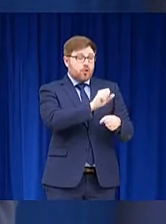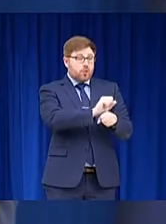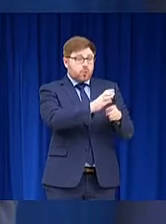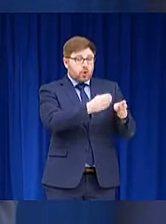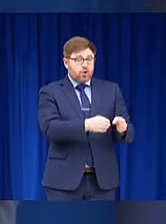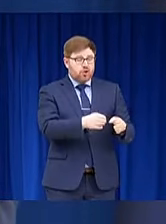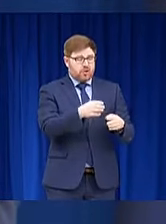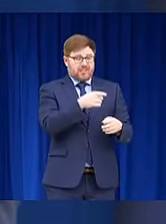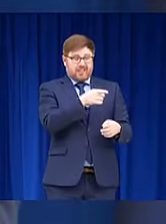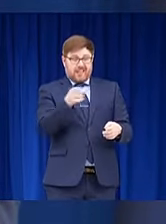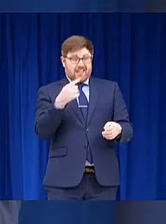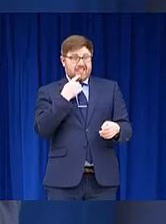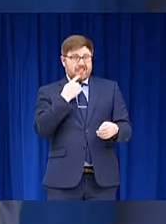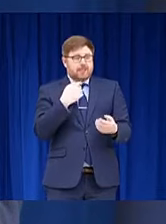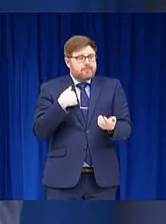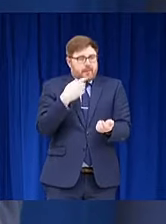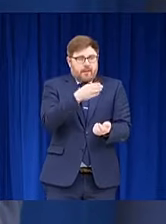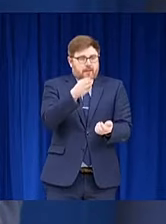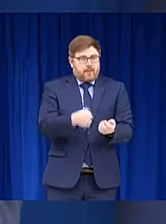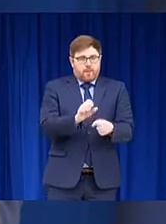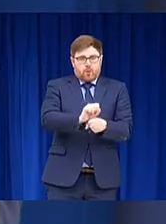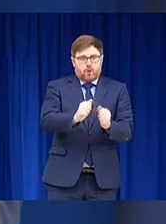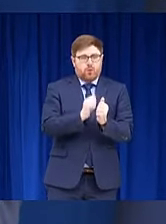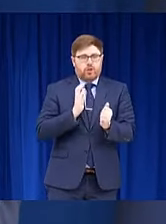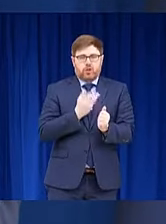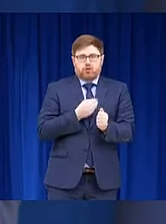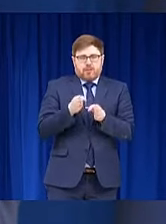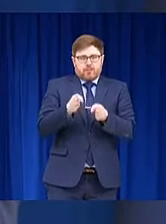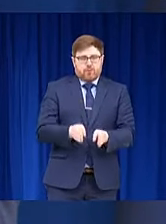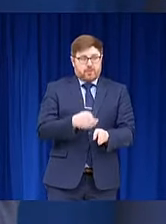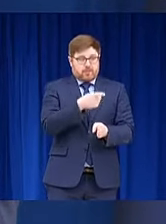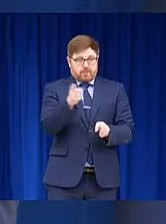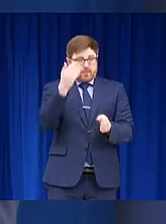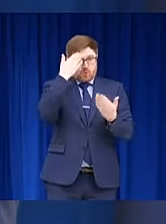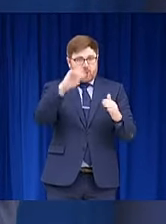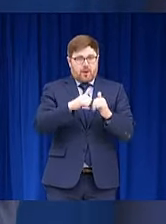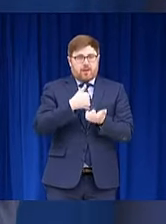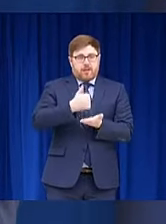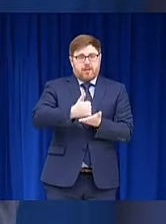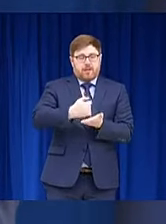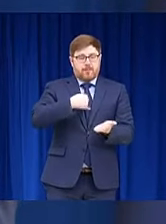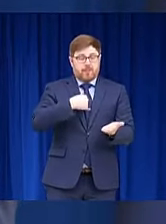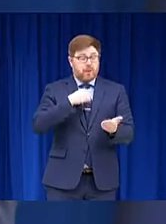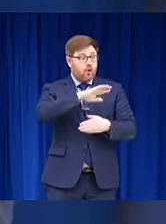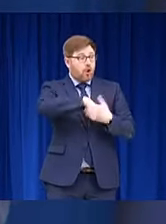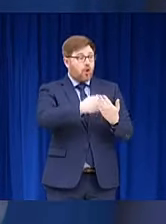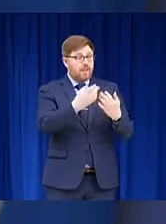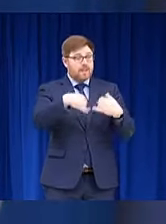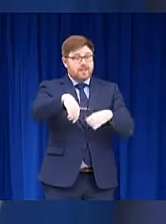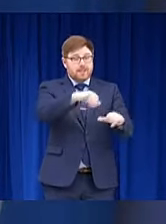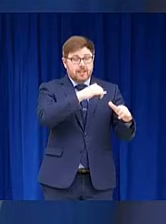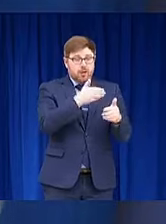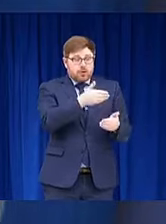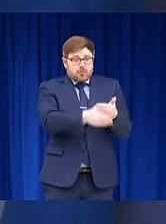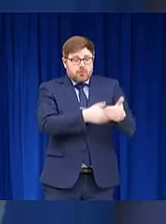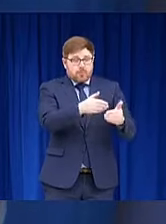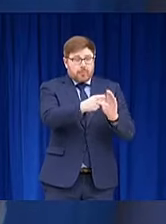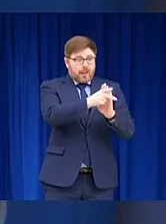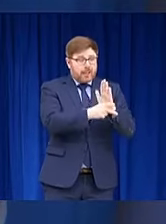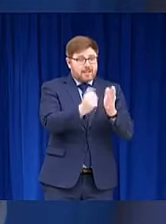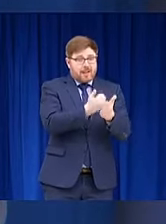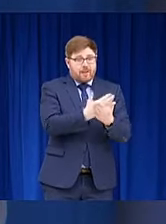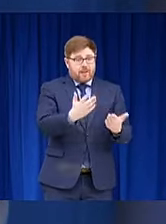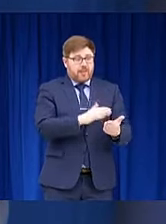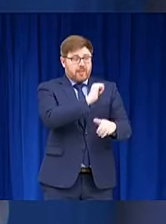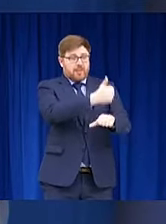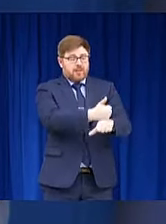they tried, but they didn't always know how to help me. The procedures and standard protocol had not been developed at the time. And I